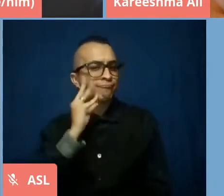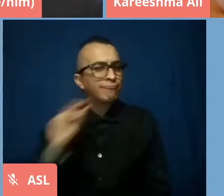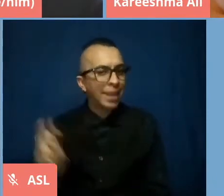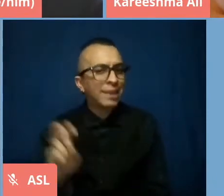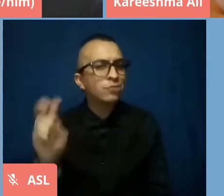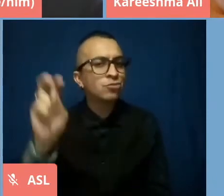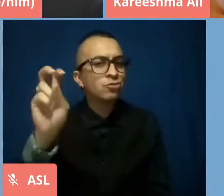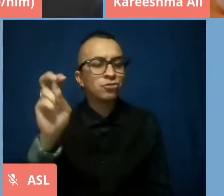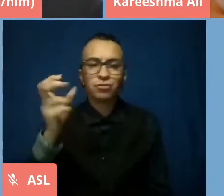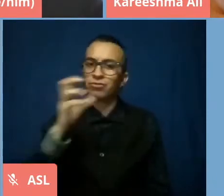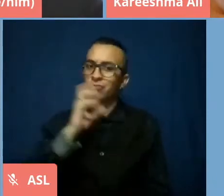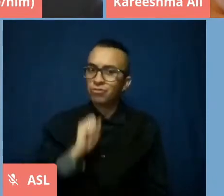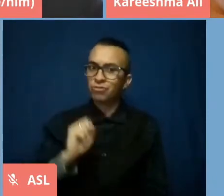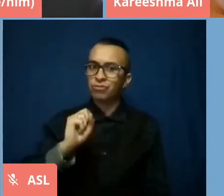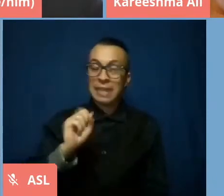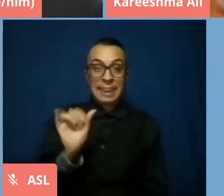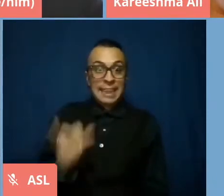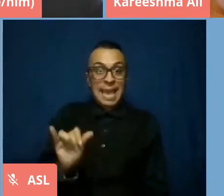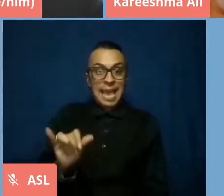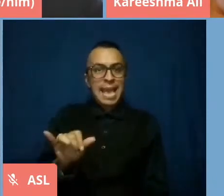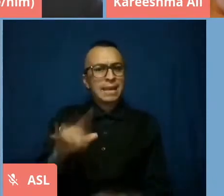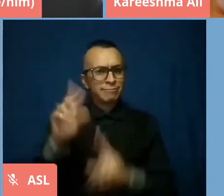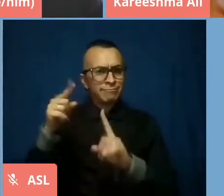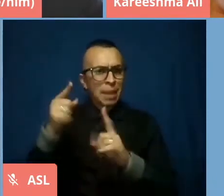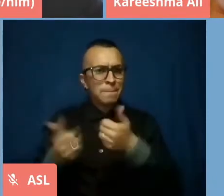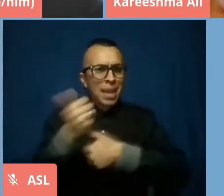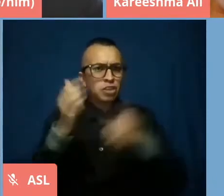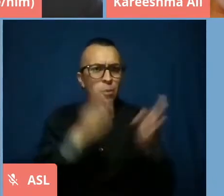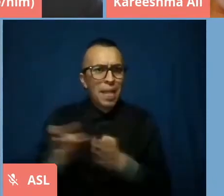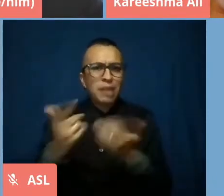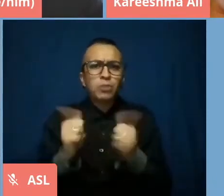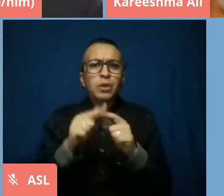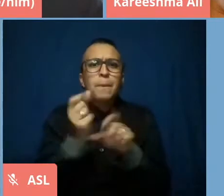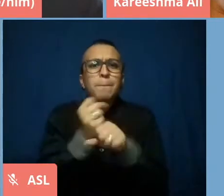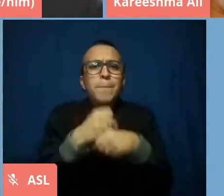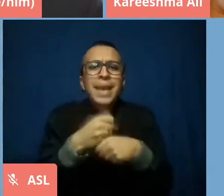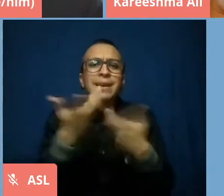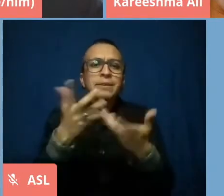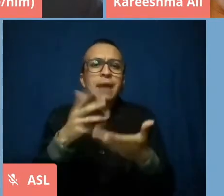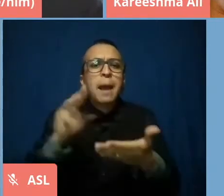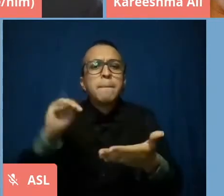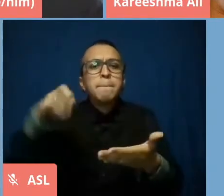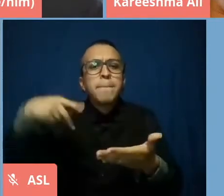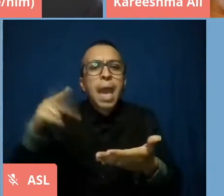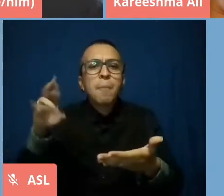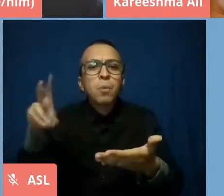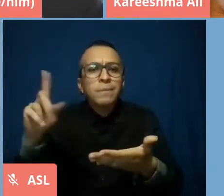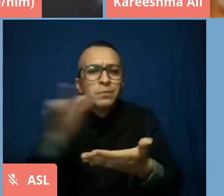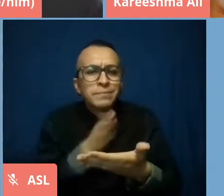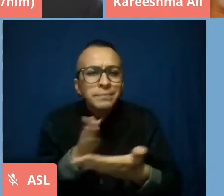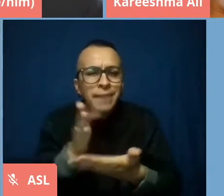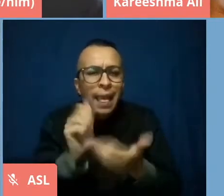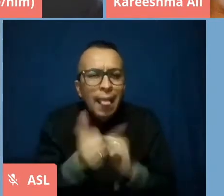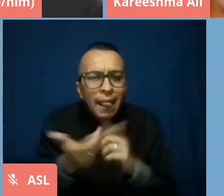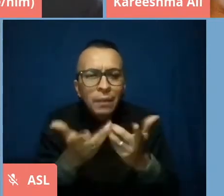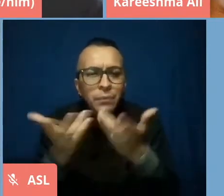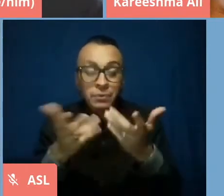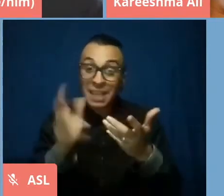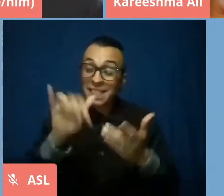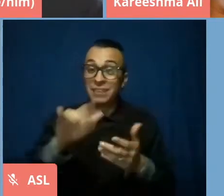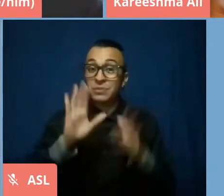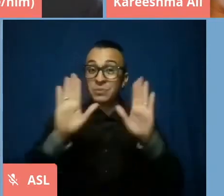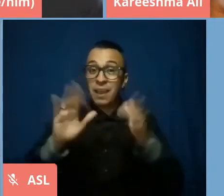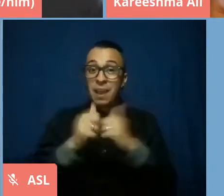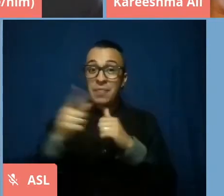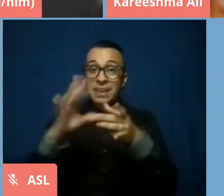is aiming to set out a roadmap. And one of the things that was so powerful about the stories is how the journey continues. I was struck by how